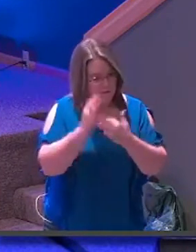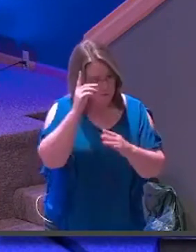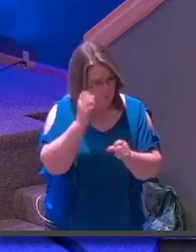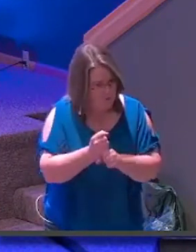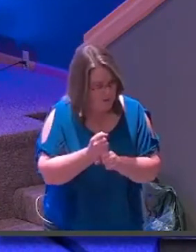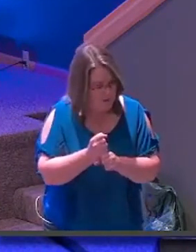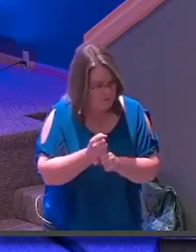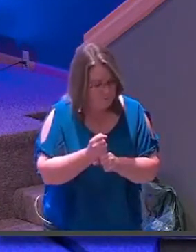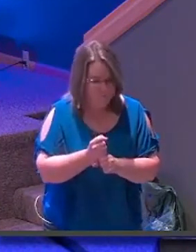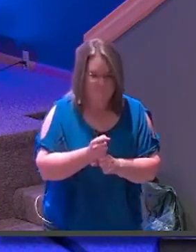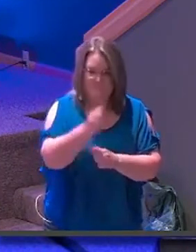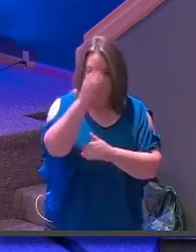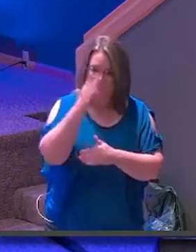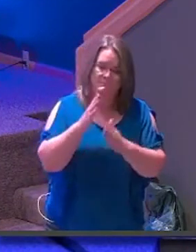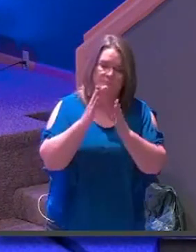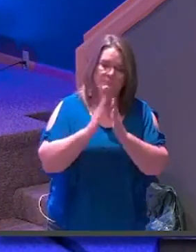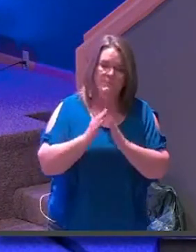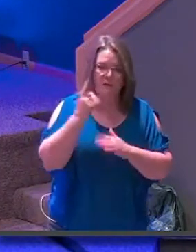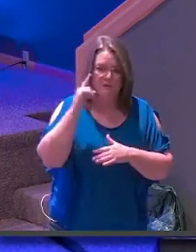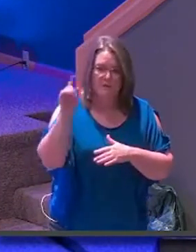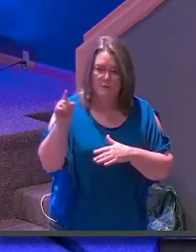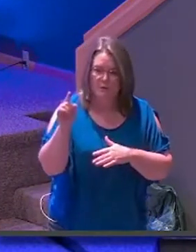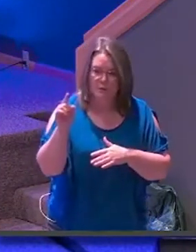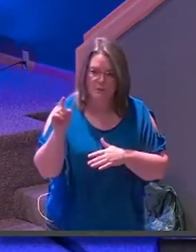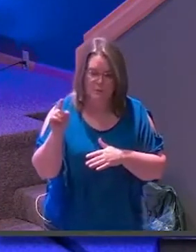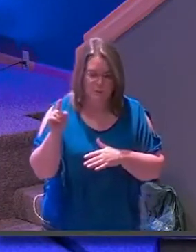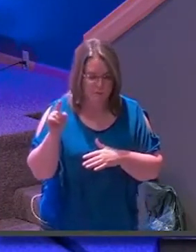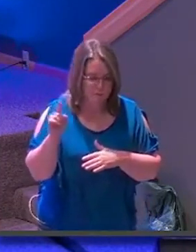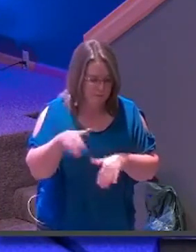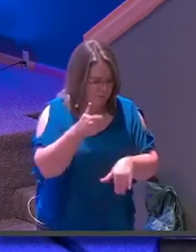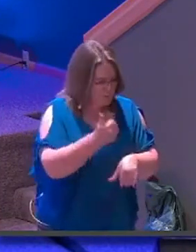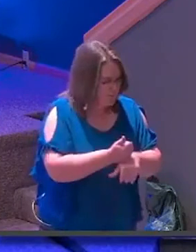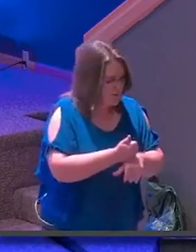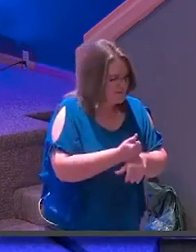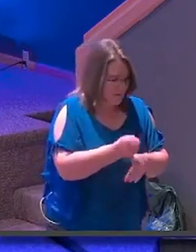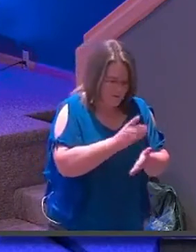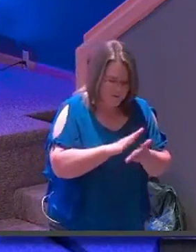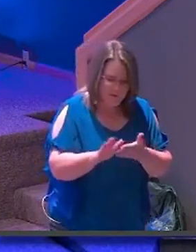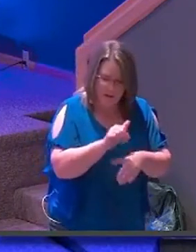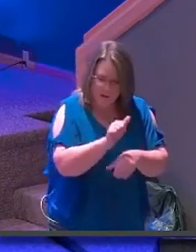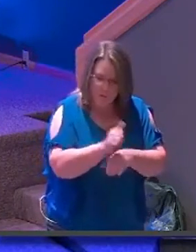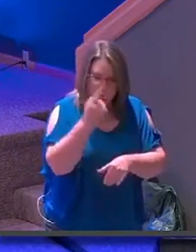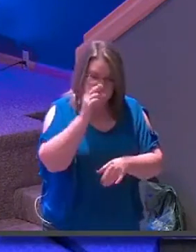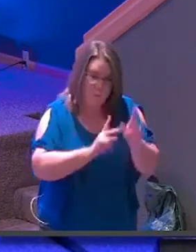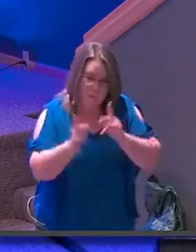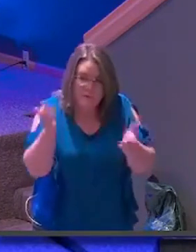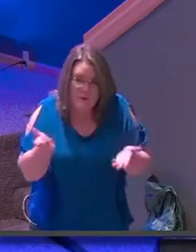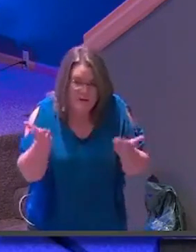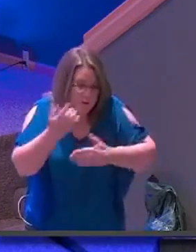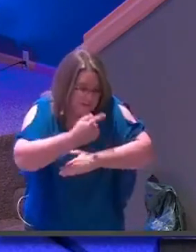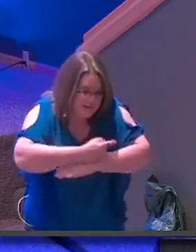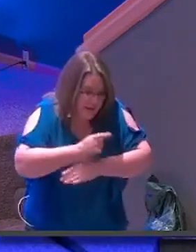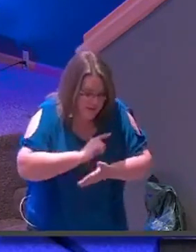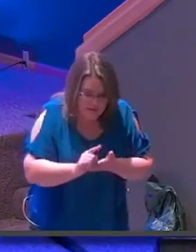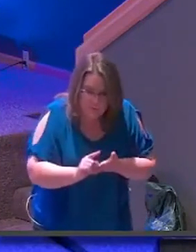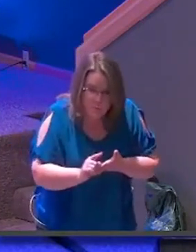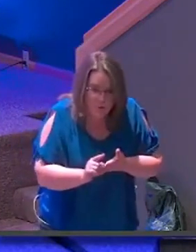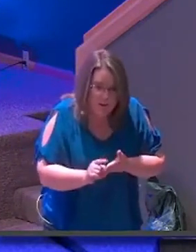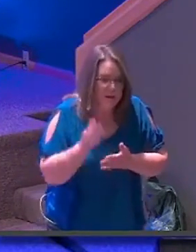I'm asking, God, for you to just set appointments, divine appointments for people here today, this week, that they would come